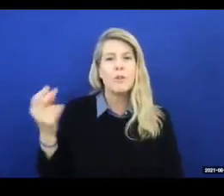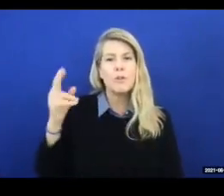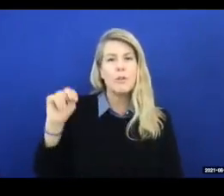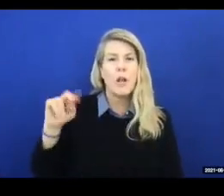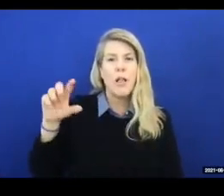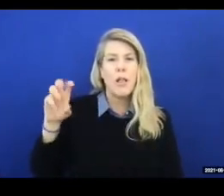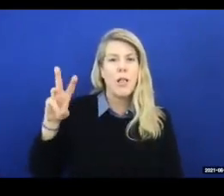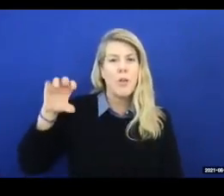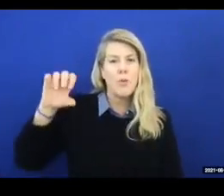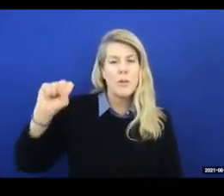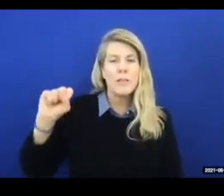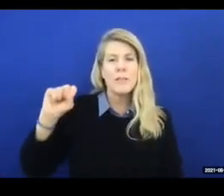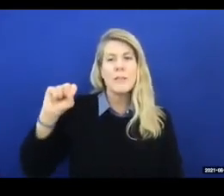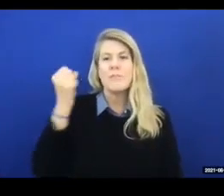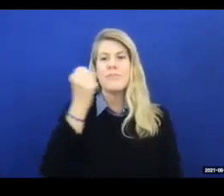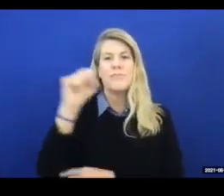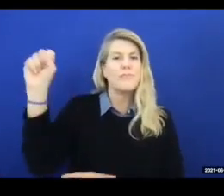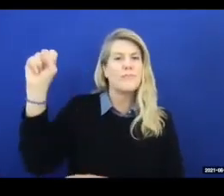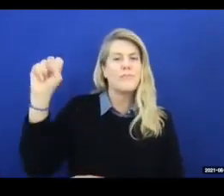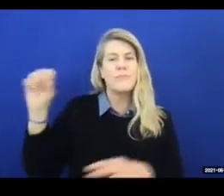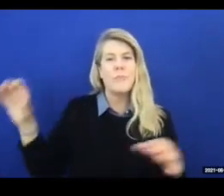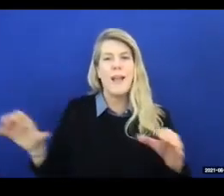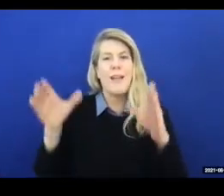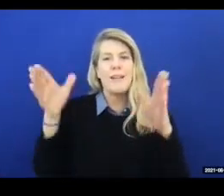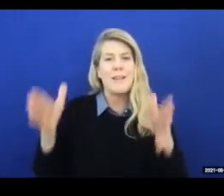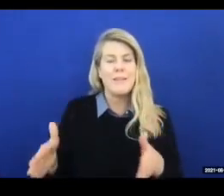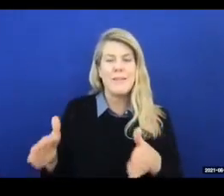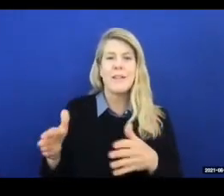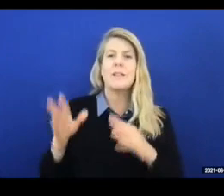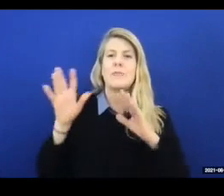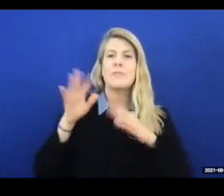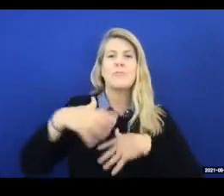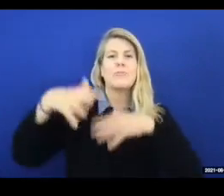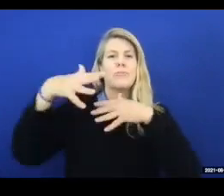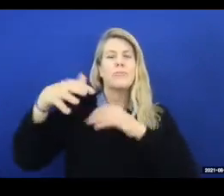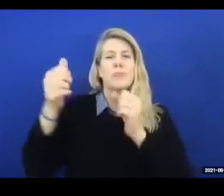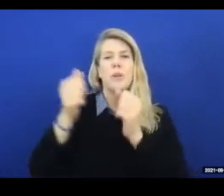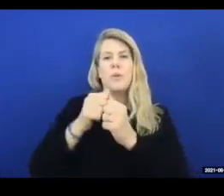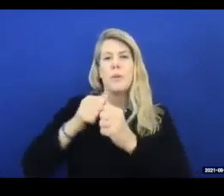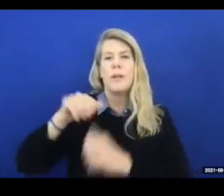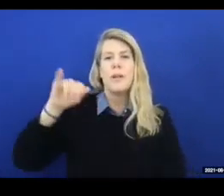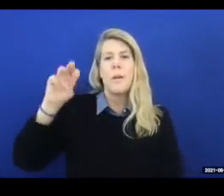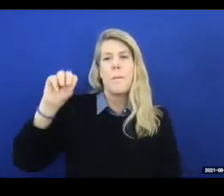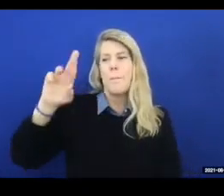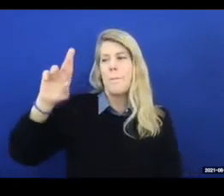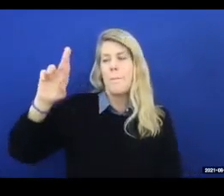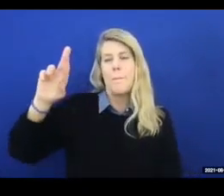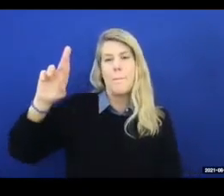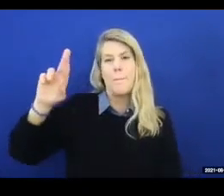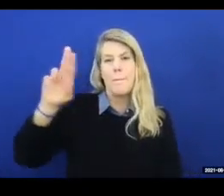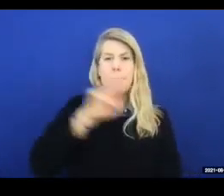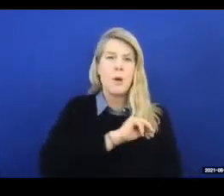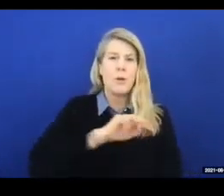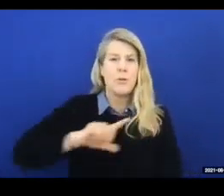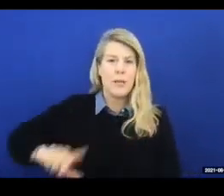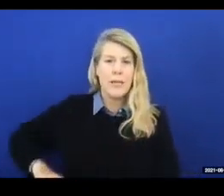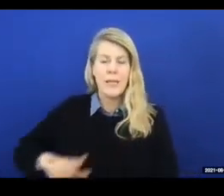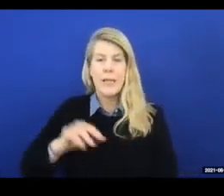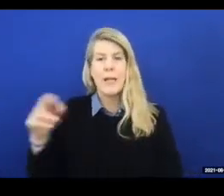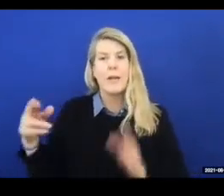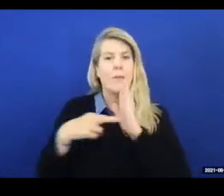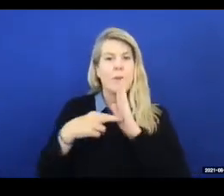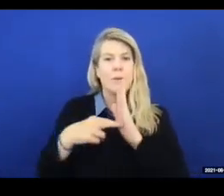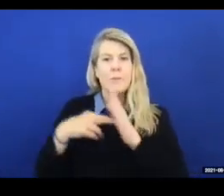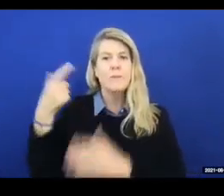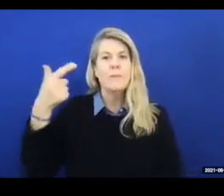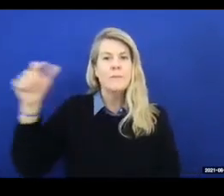the civil rights activist who marched with the great Reverend Martin Luther King Jr. and represented Georgia in